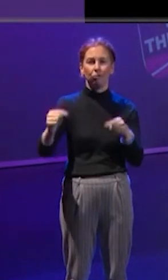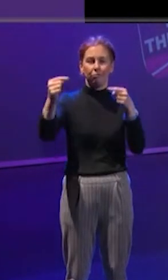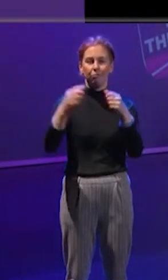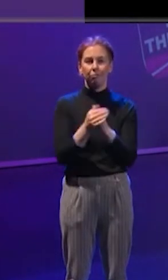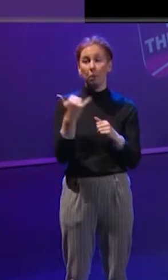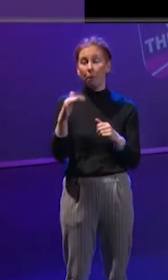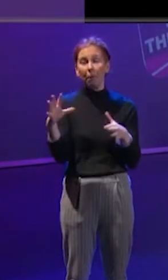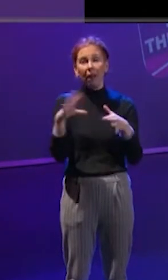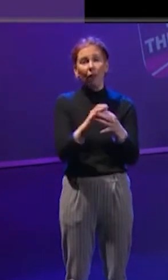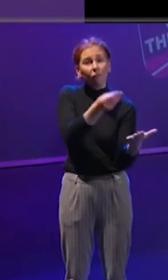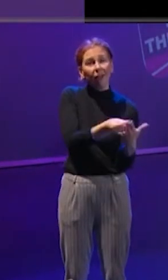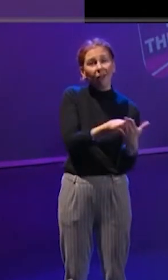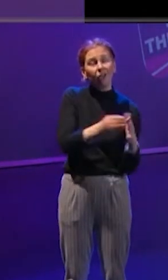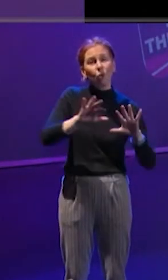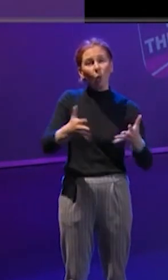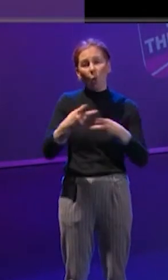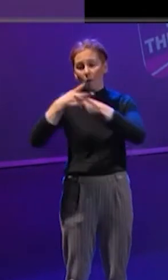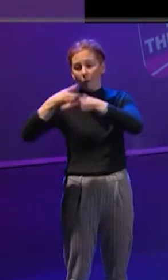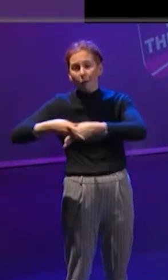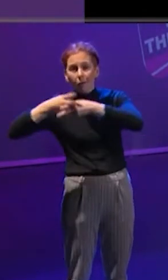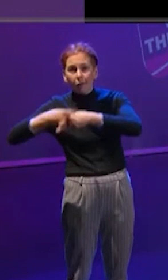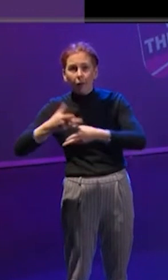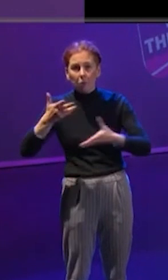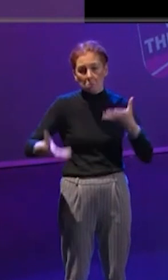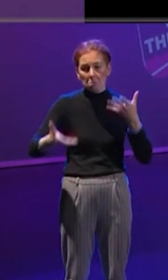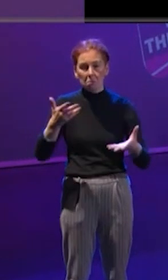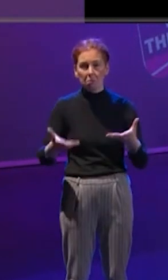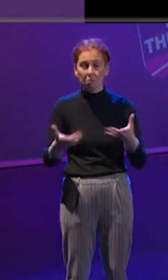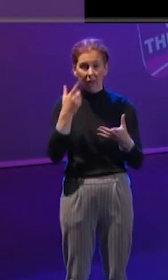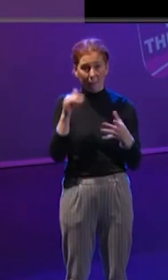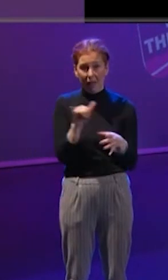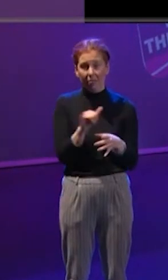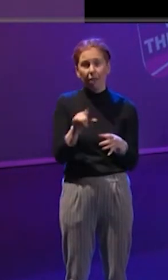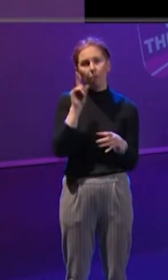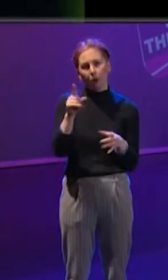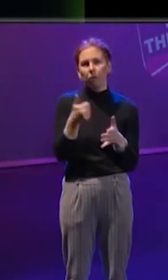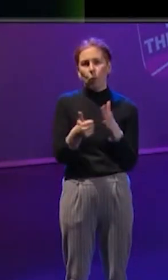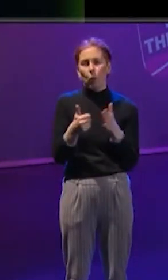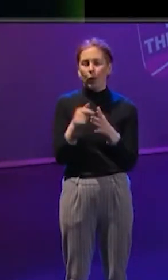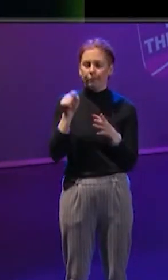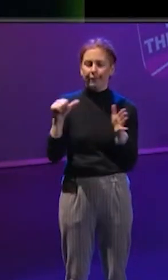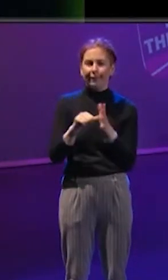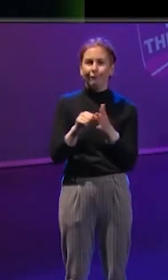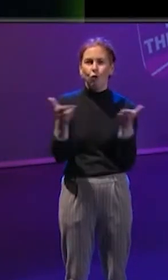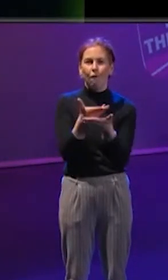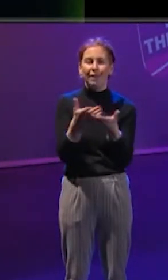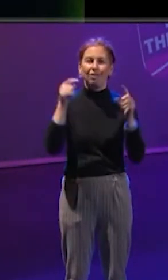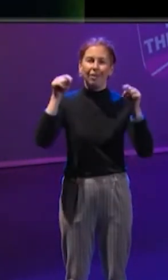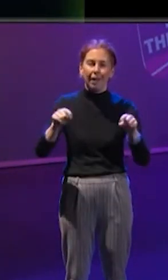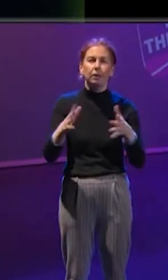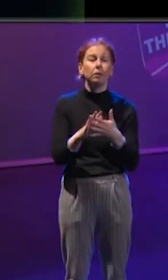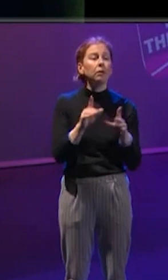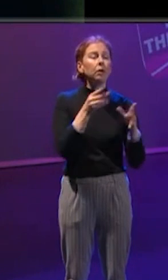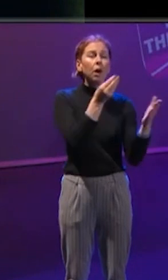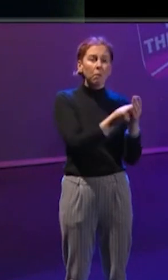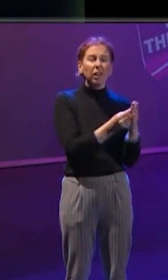of the financial or because of the pastoral. It's always about the difficult conversations, because at the end of the day, like, you manage the money and you